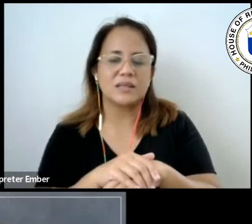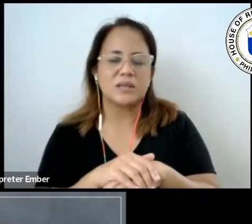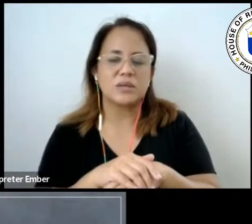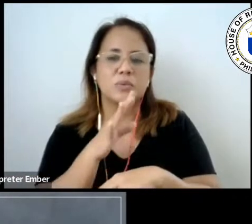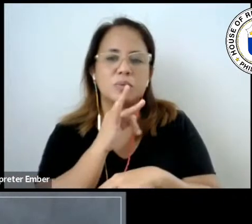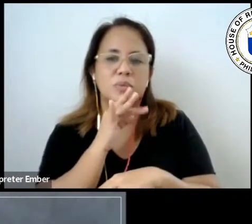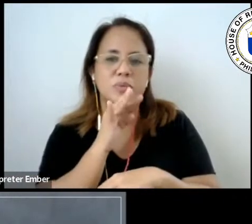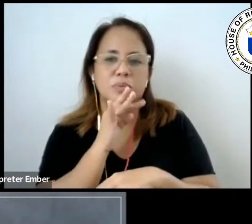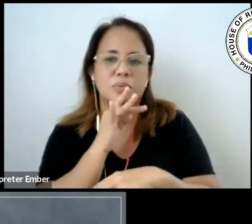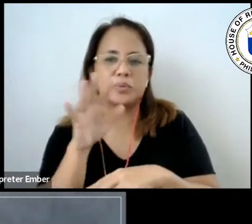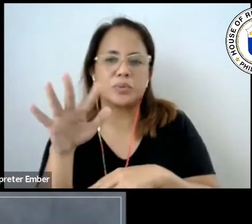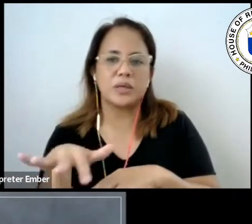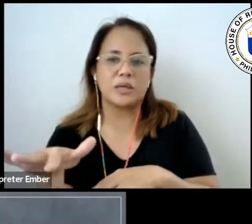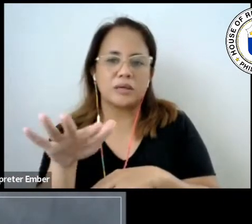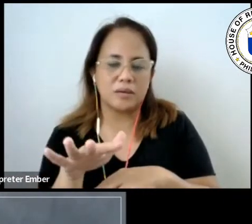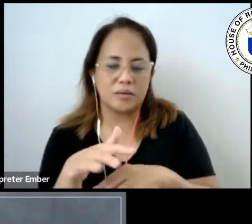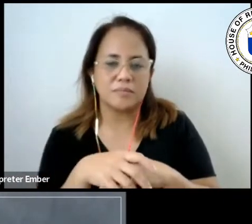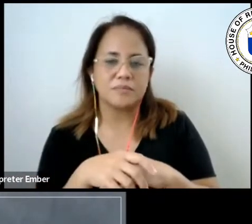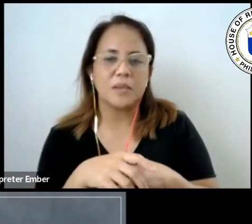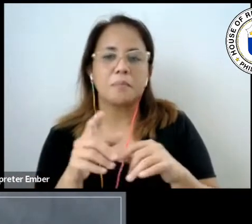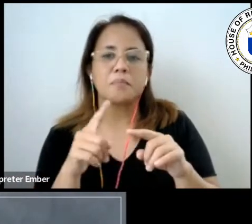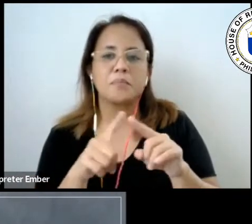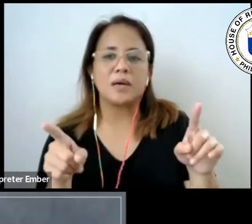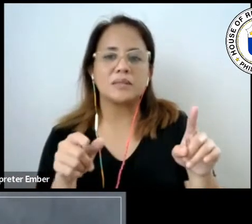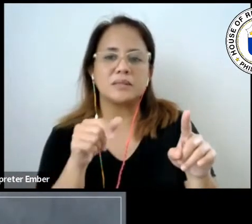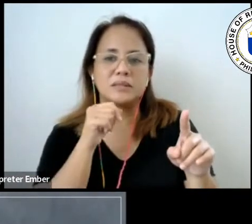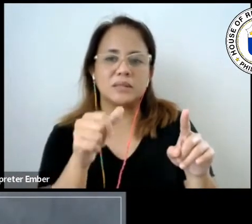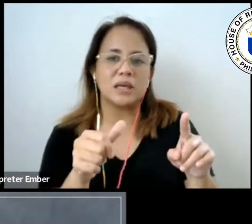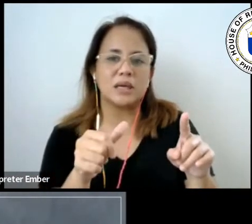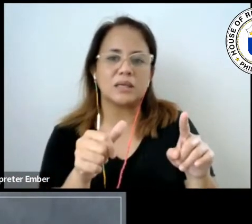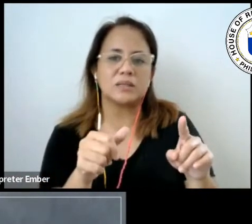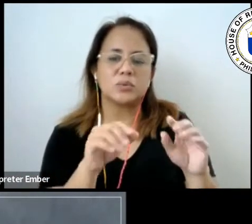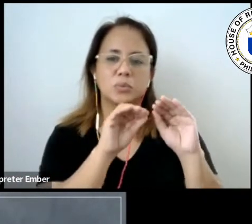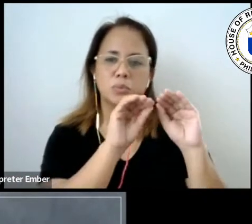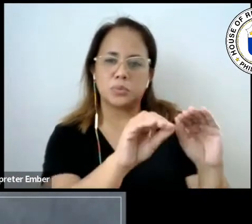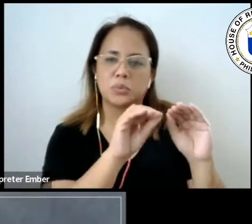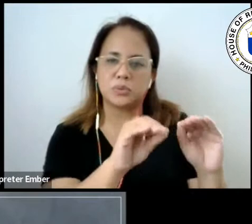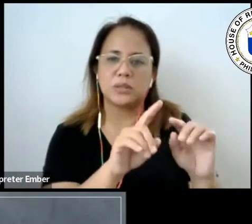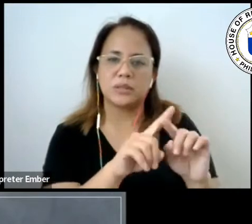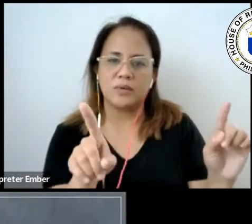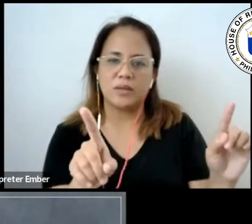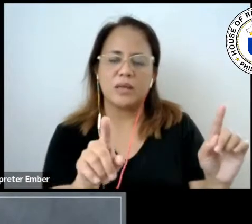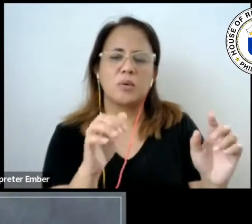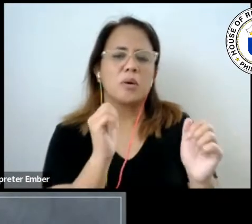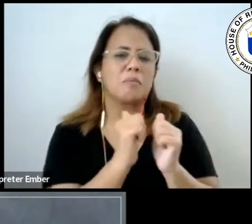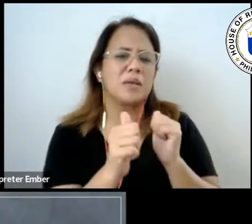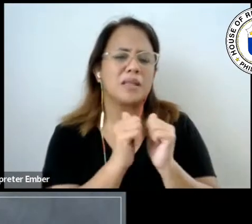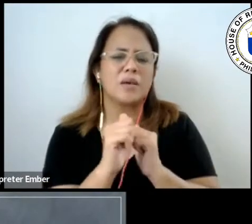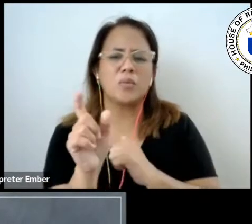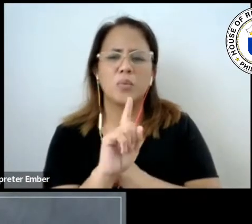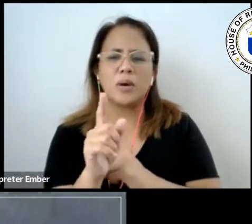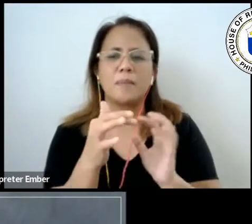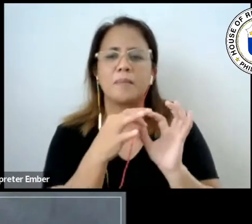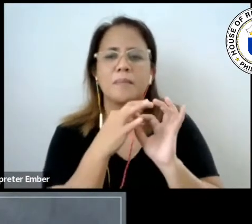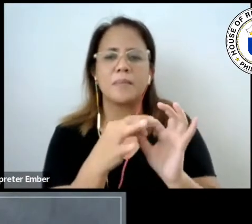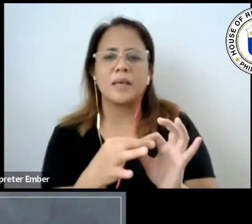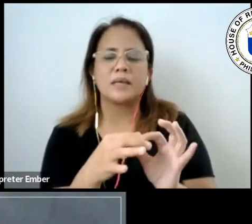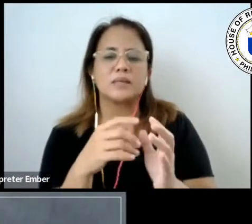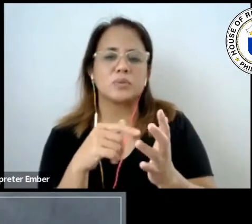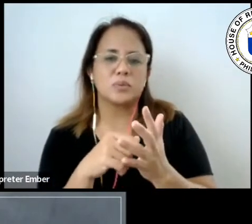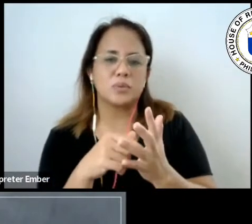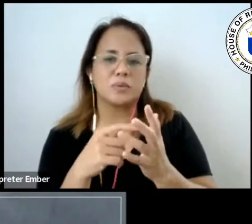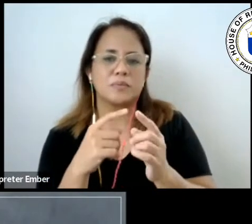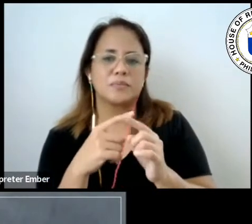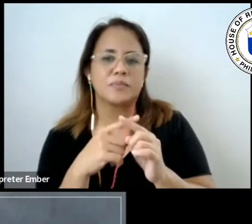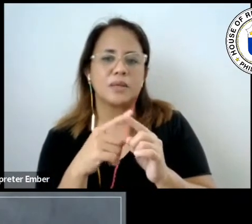salita talaga doon sa lugar na yon, pero hindi yon yung tinuturo doon. So anong ibig natin sabihin based on your initial statement